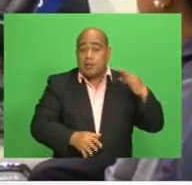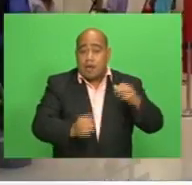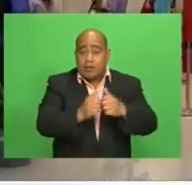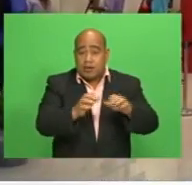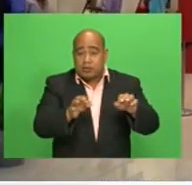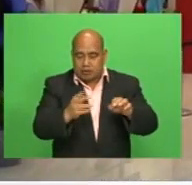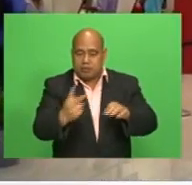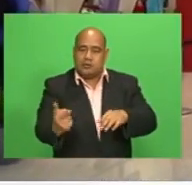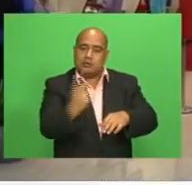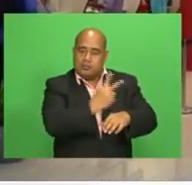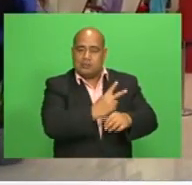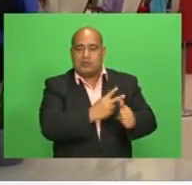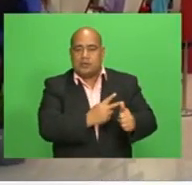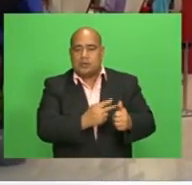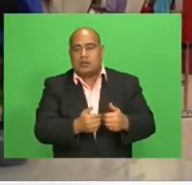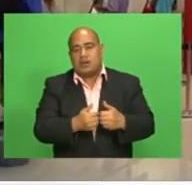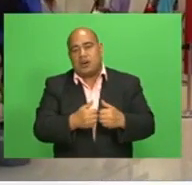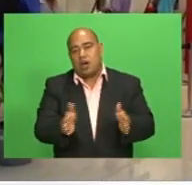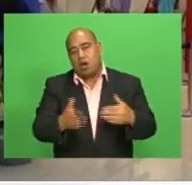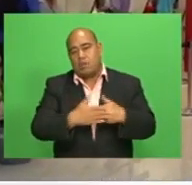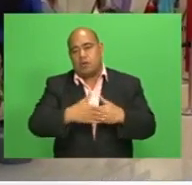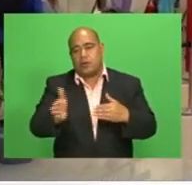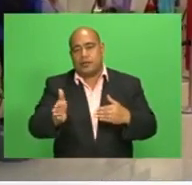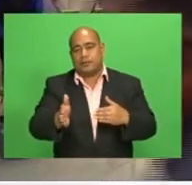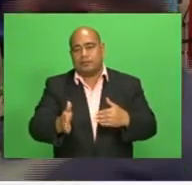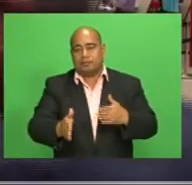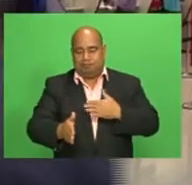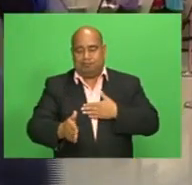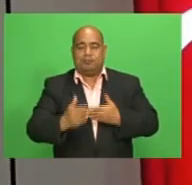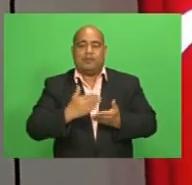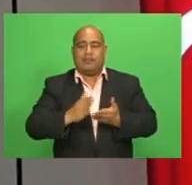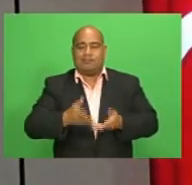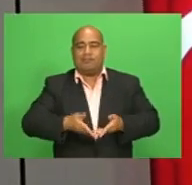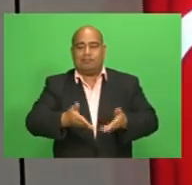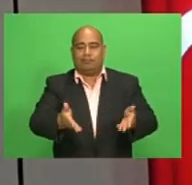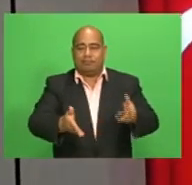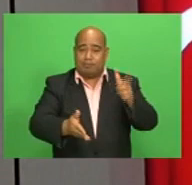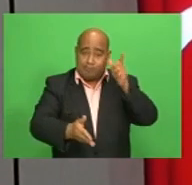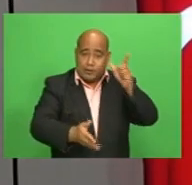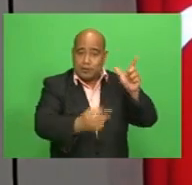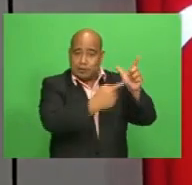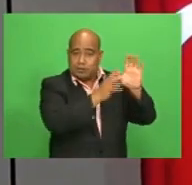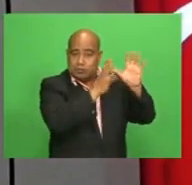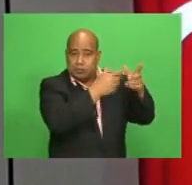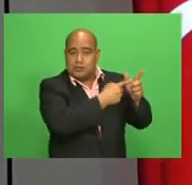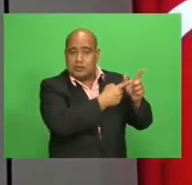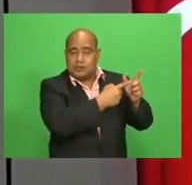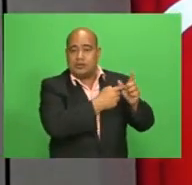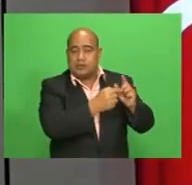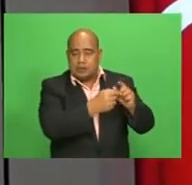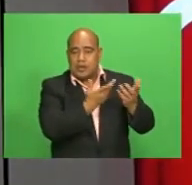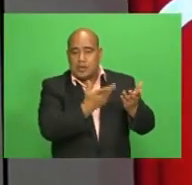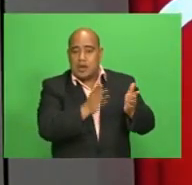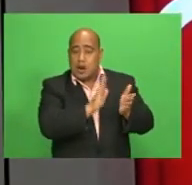on the MyFNPF and the Employers portal, allowing members to apply. Phase 1 has closed with a total of